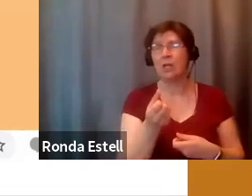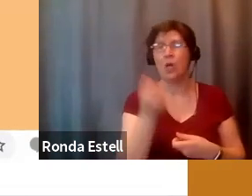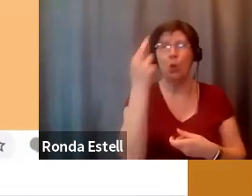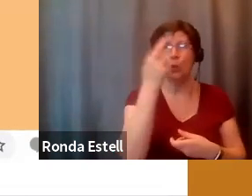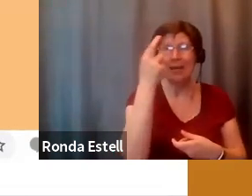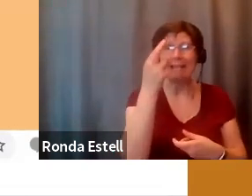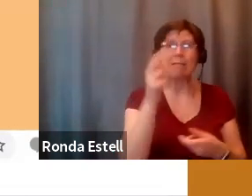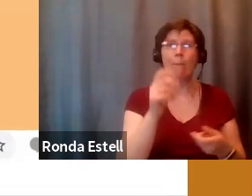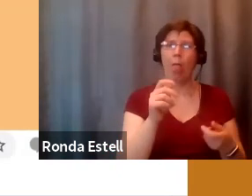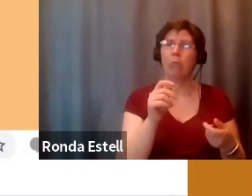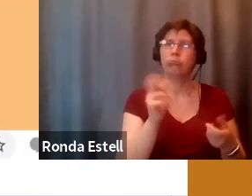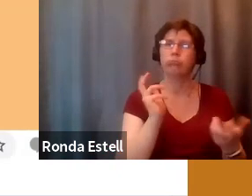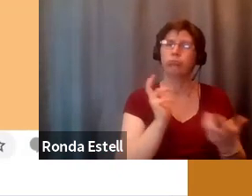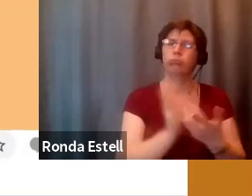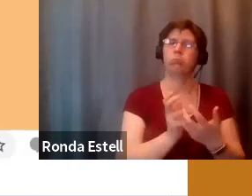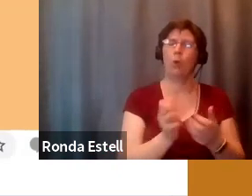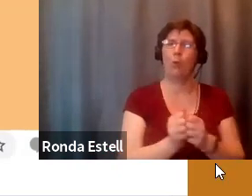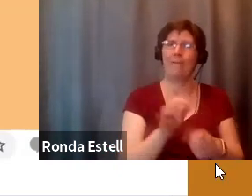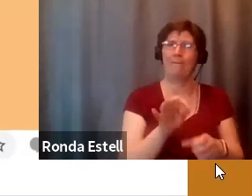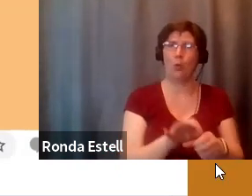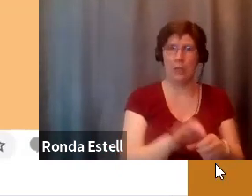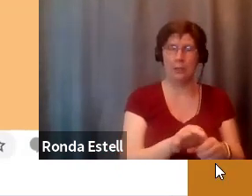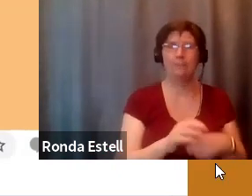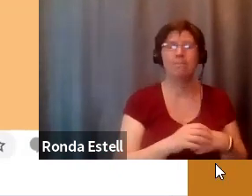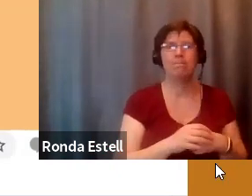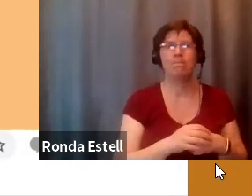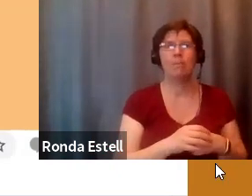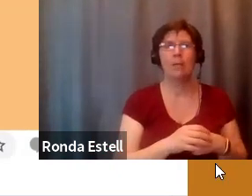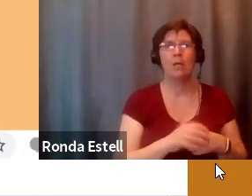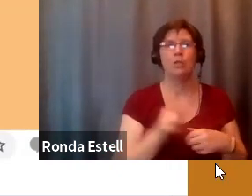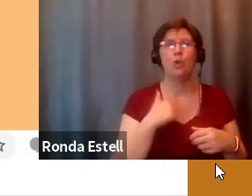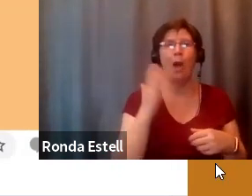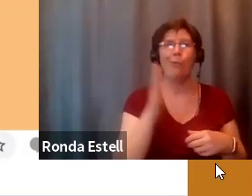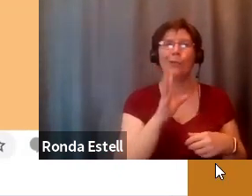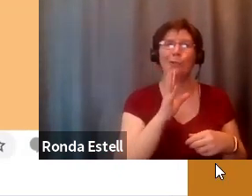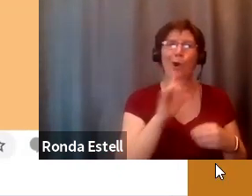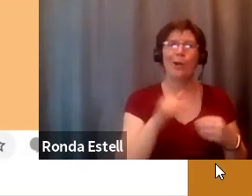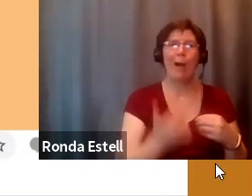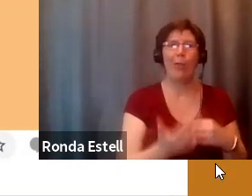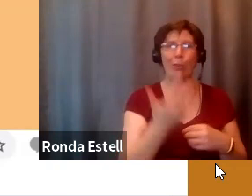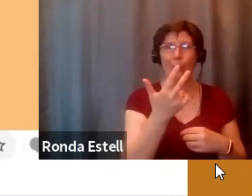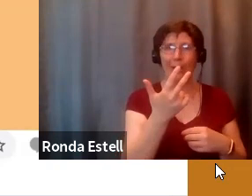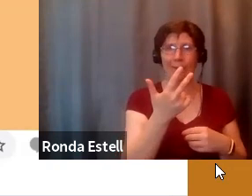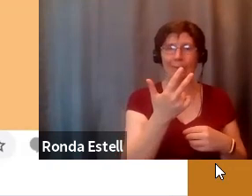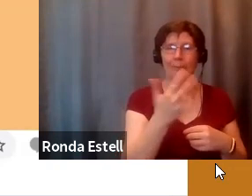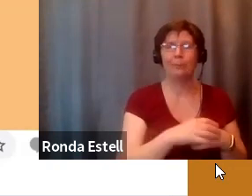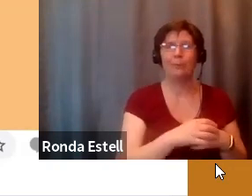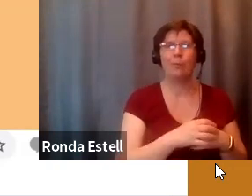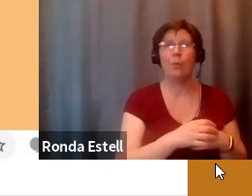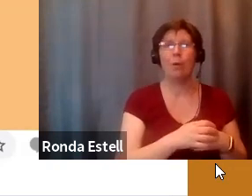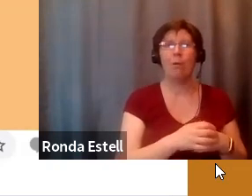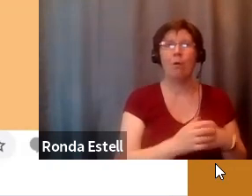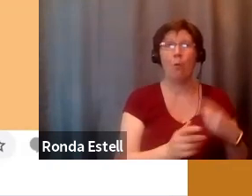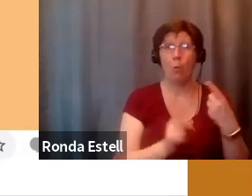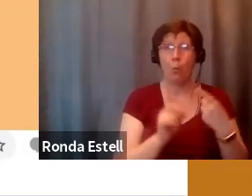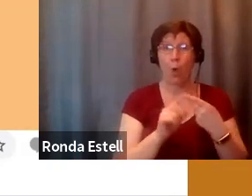reasonable accommodations with voting. And so I'm going to talk about 3 of them. One of